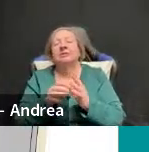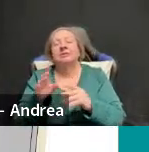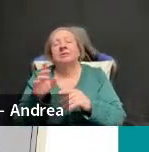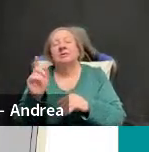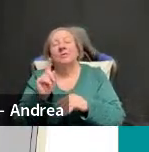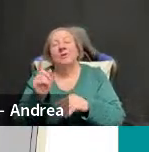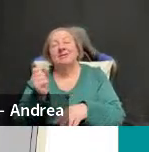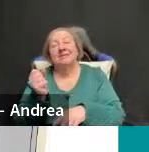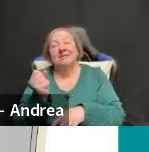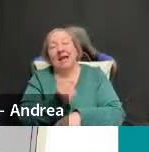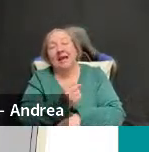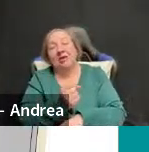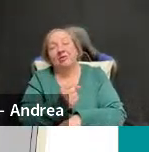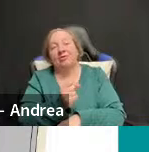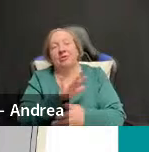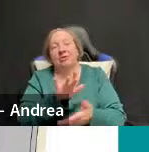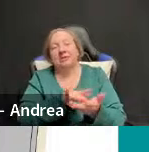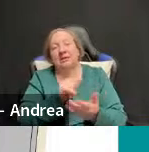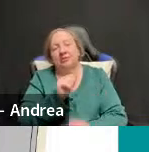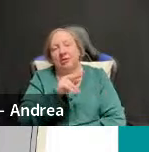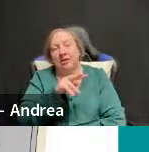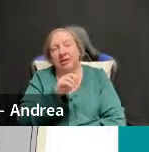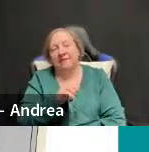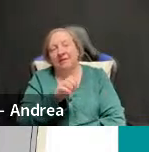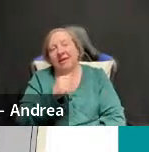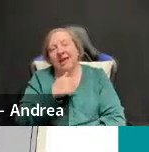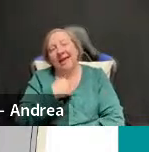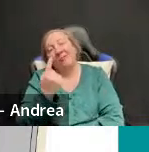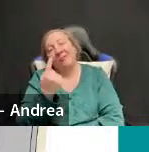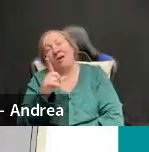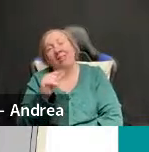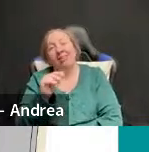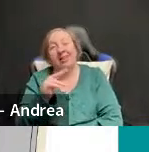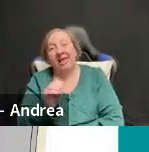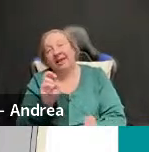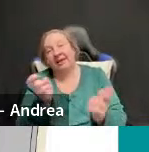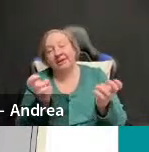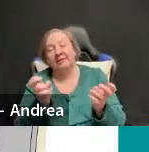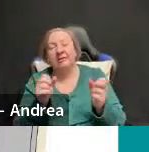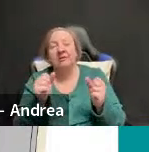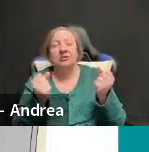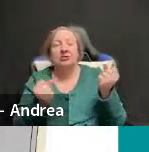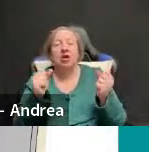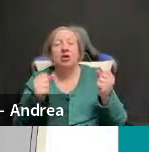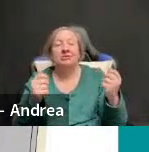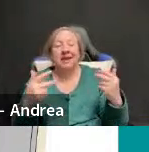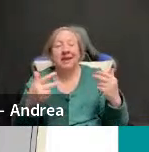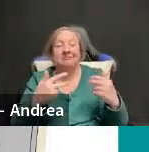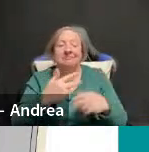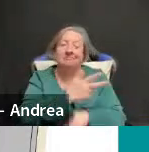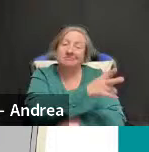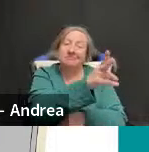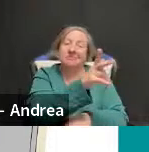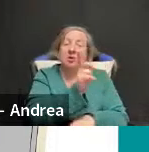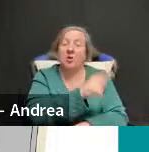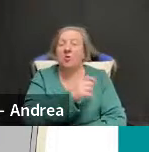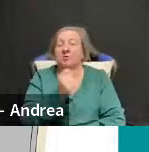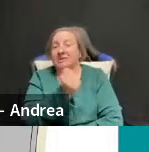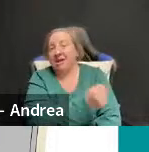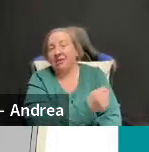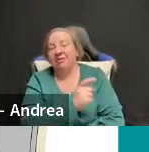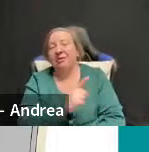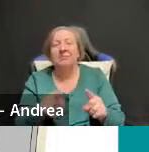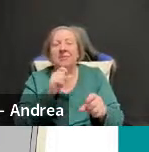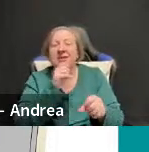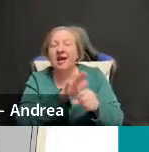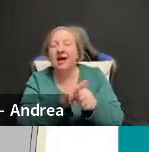on Center Avenue. We have space for a lane, so cars can circulate going south, but not really enough